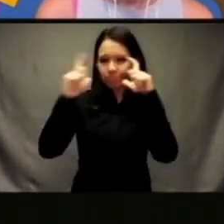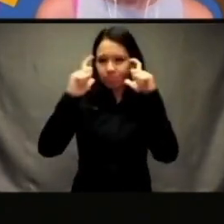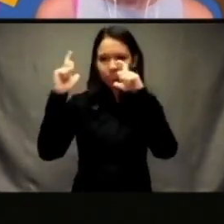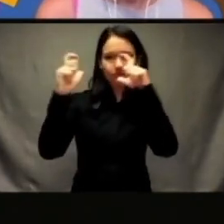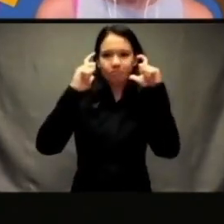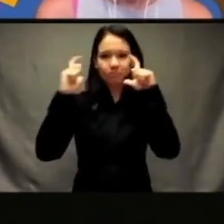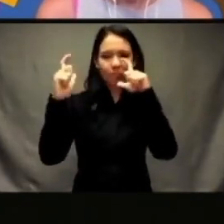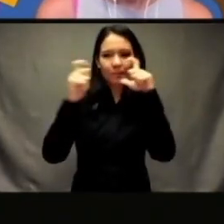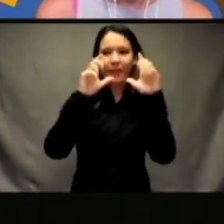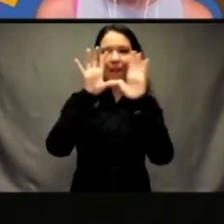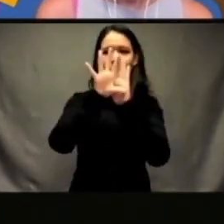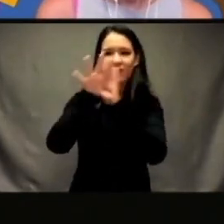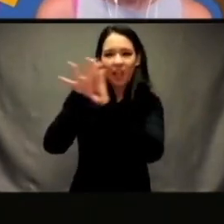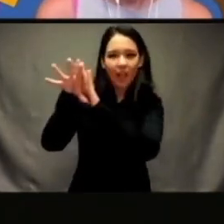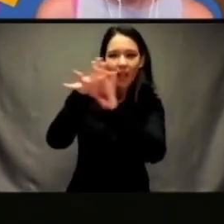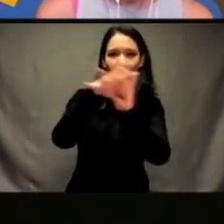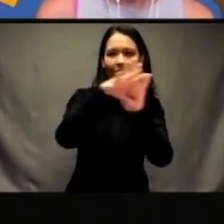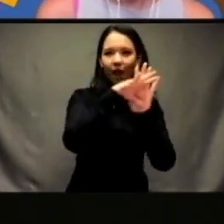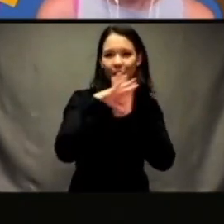and videos.